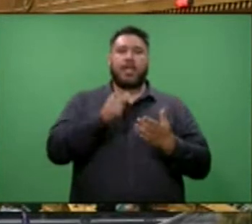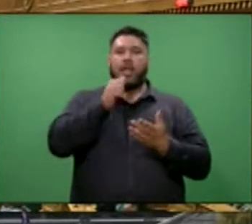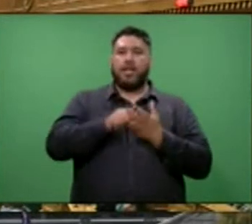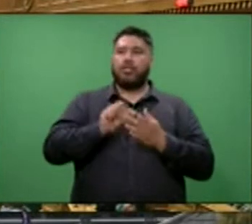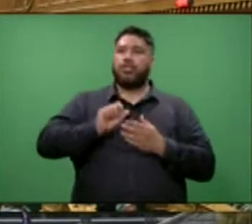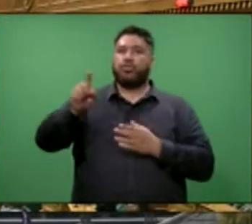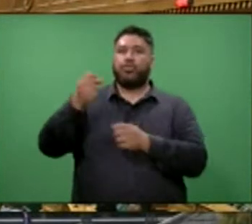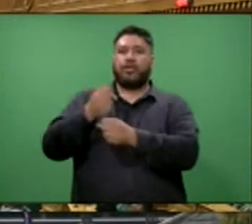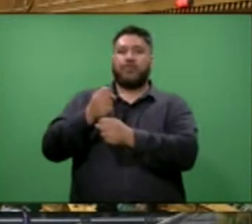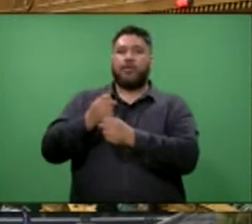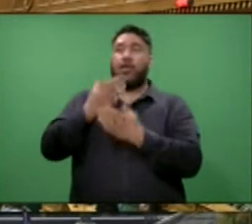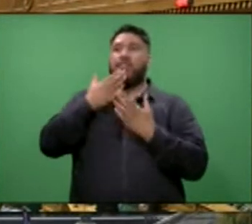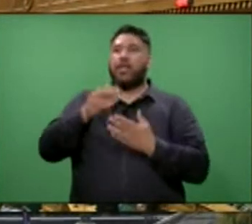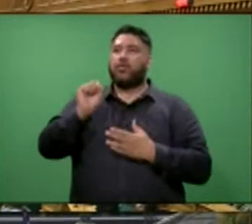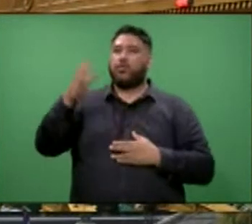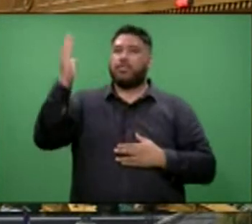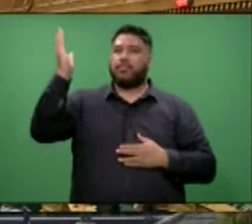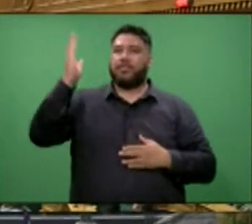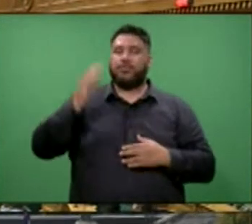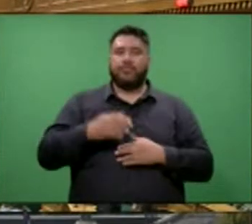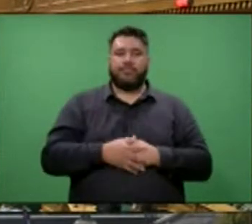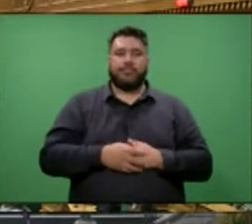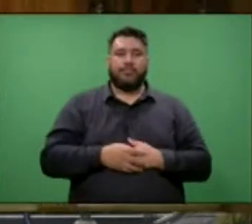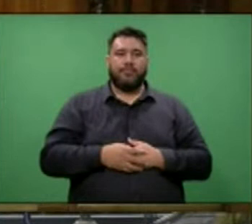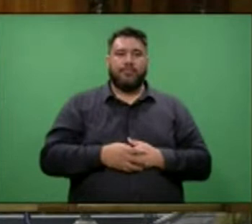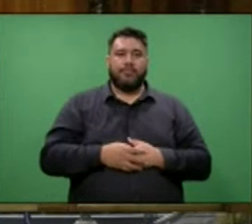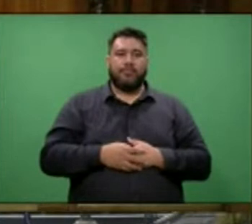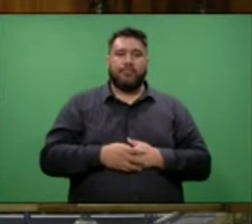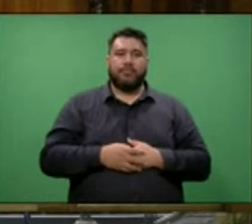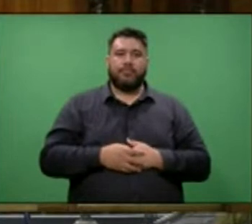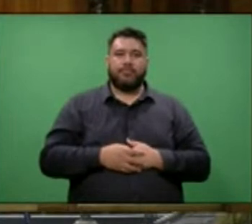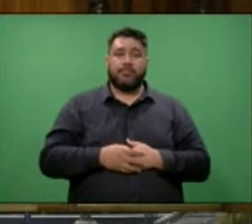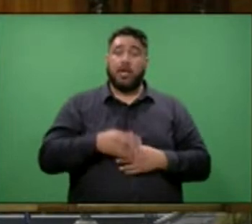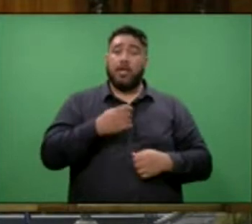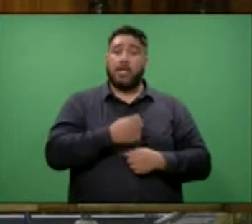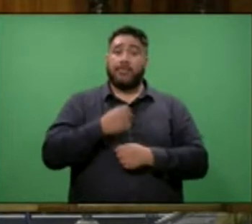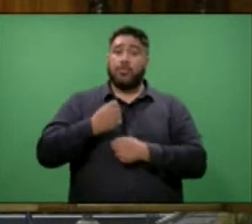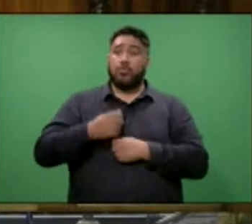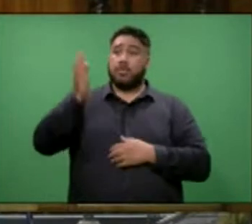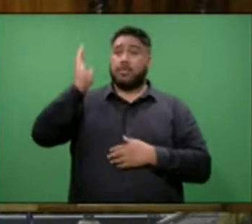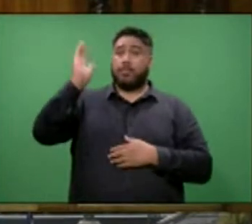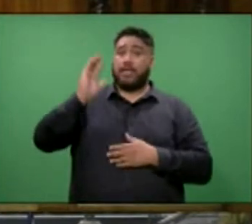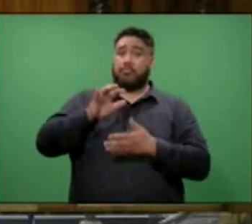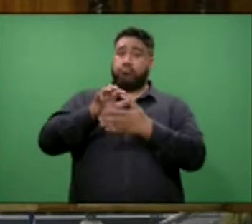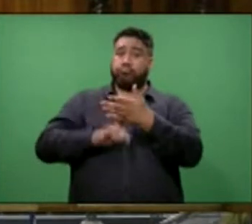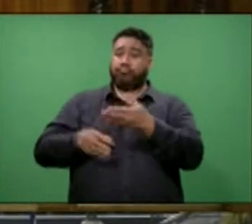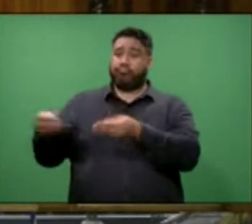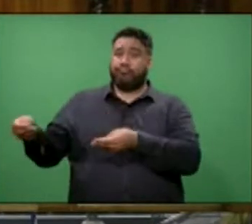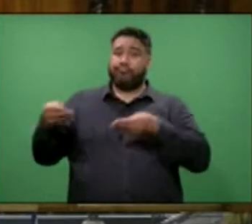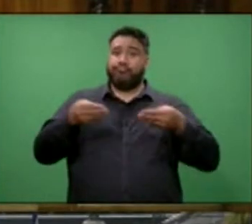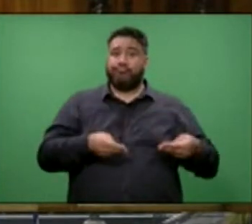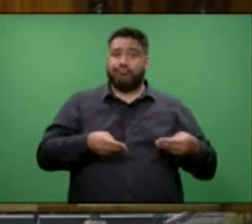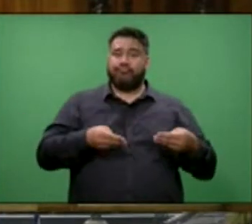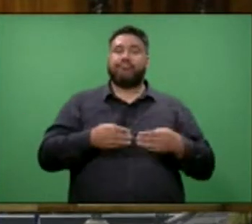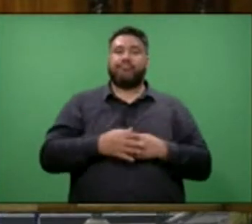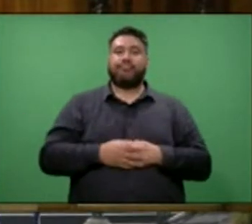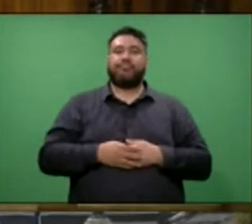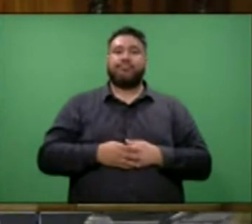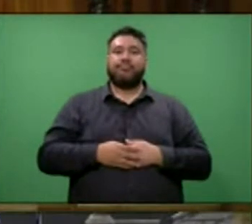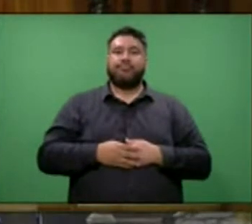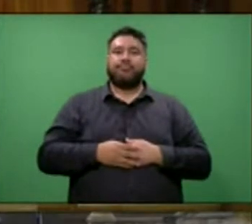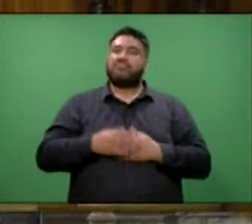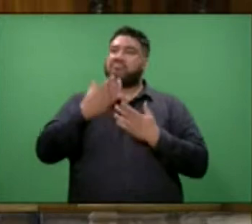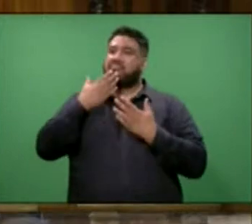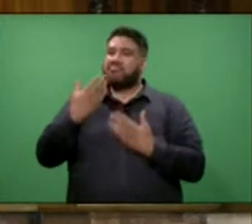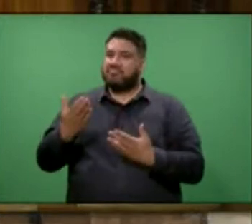speech. After Her Excellency the Governor-General made a speech to the House in the Legislative Council chamber today,